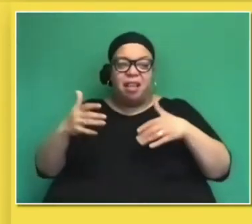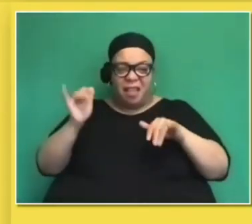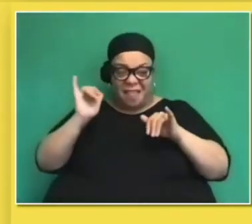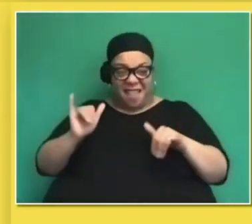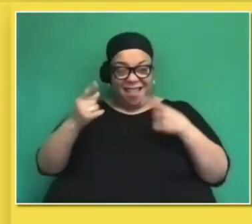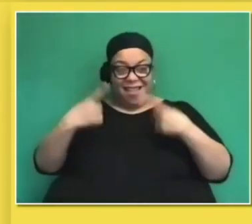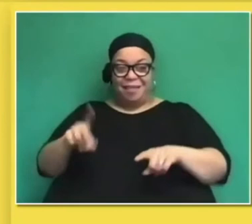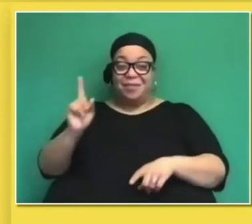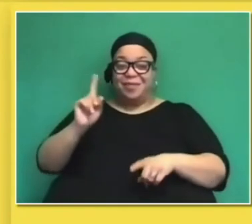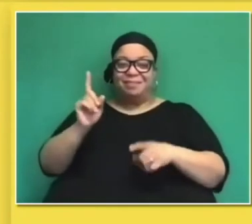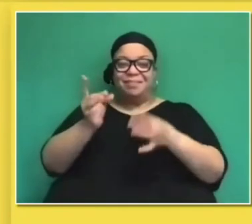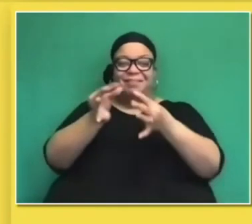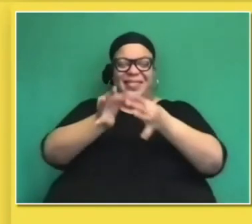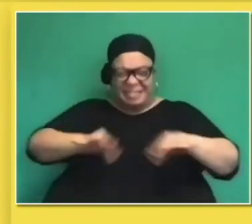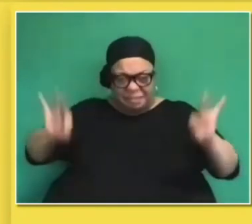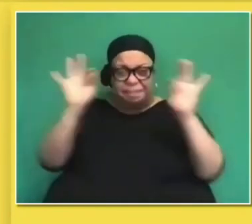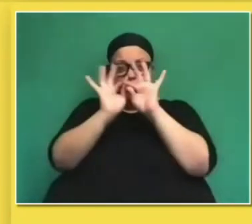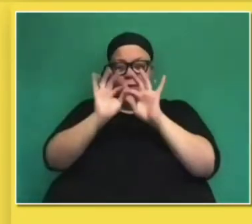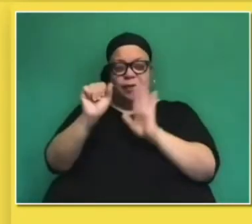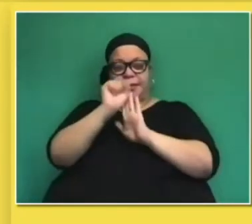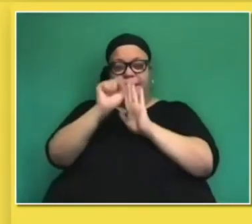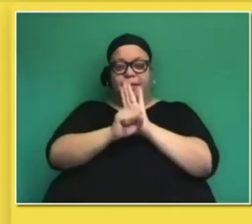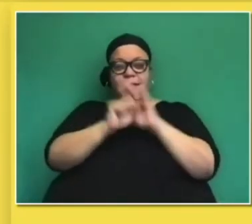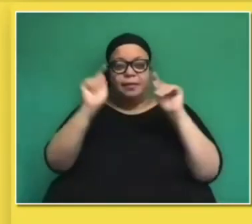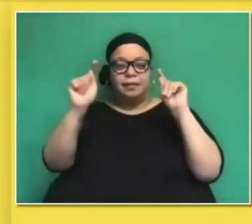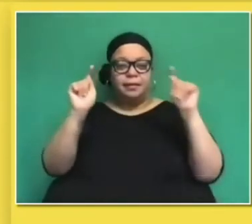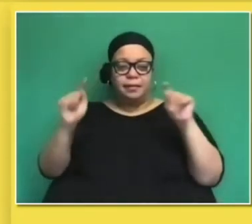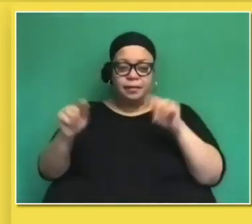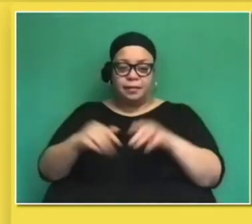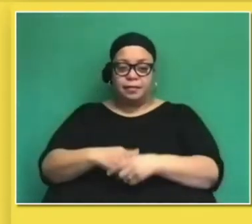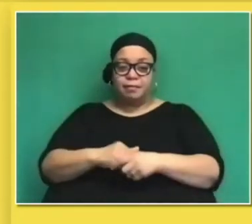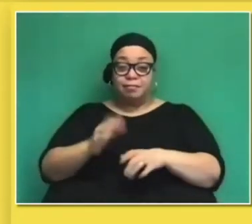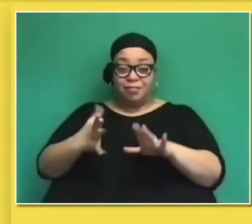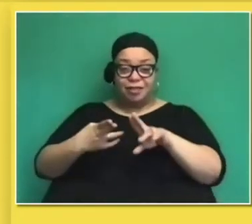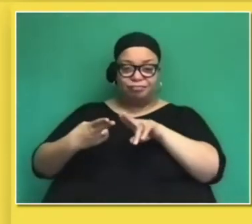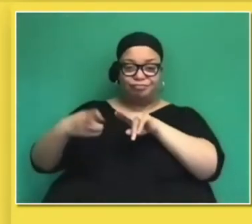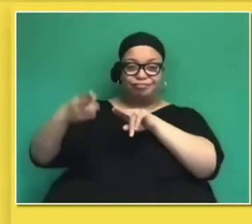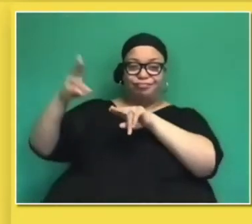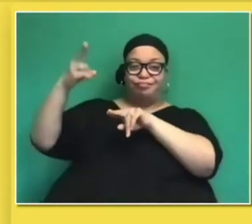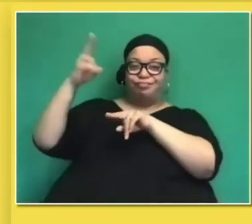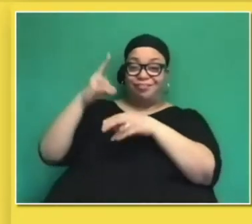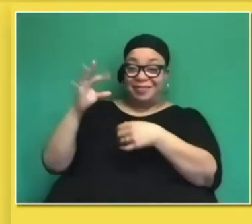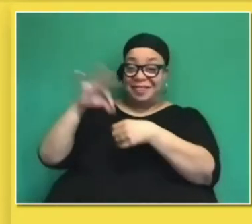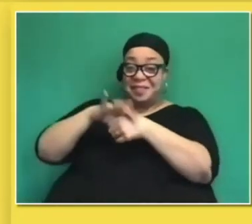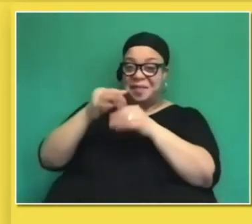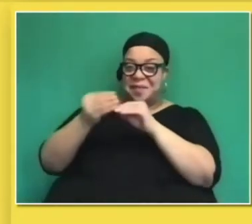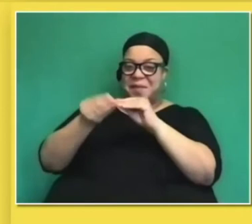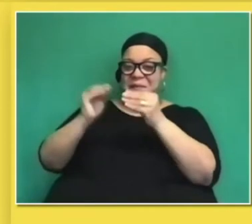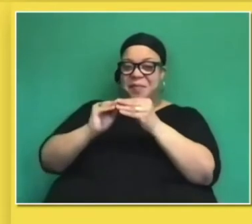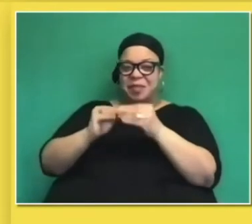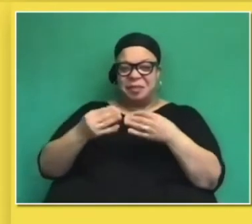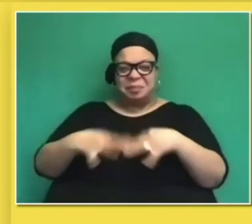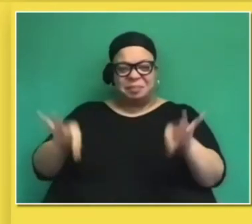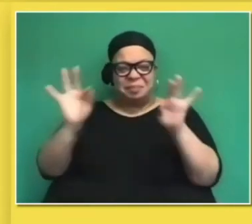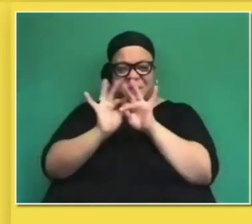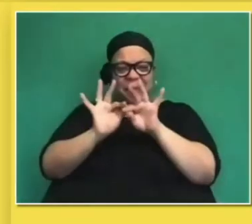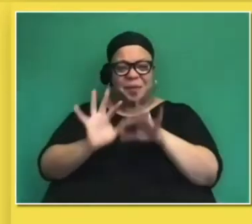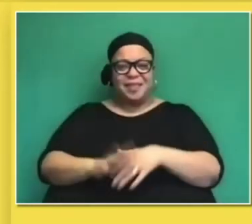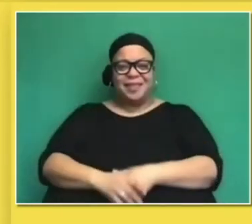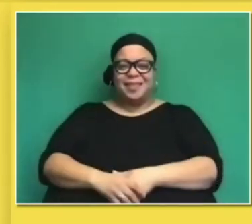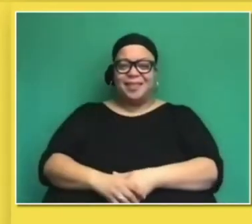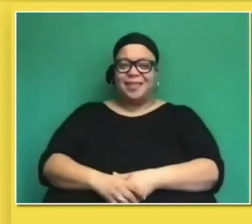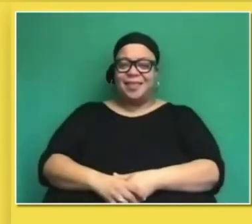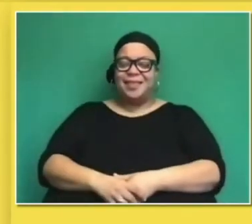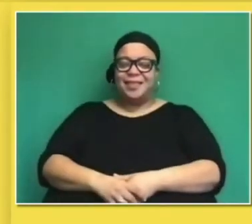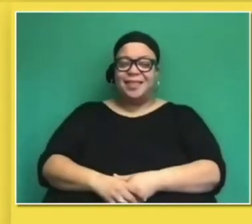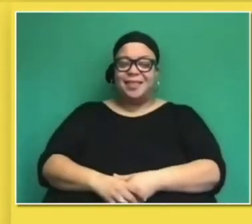where their uptake in voting matters and has helped determine election outcomes already that we've seen over